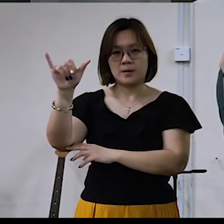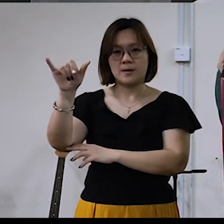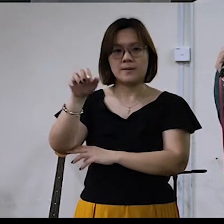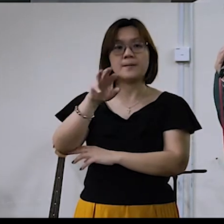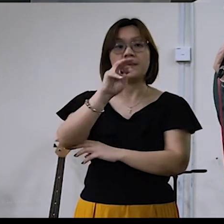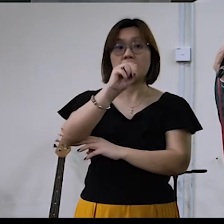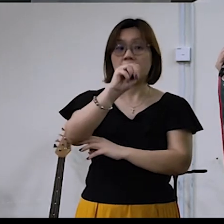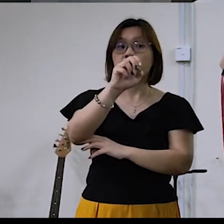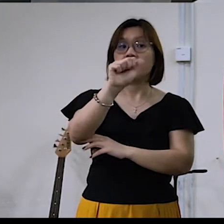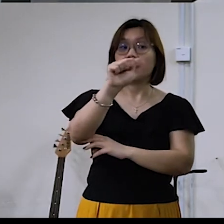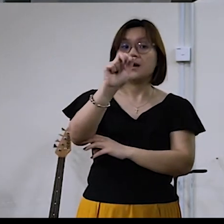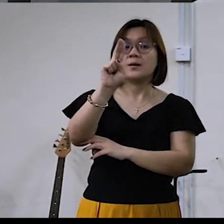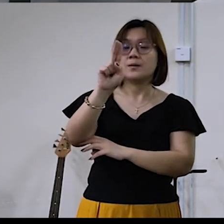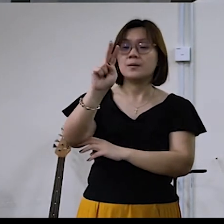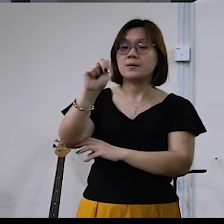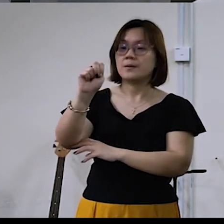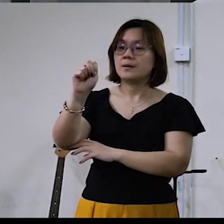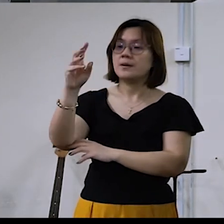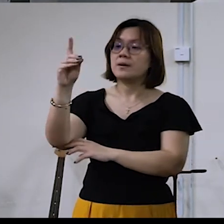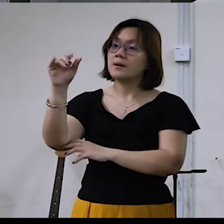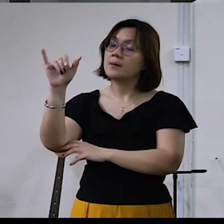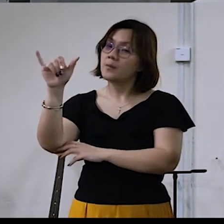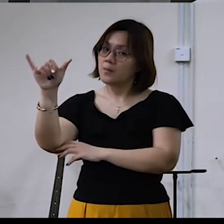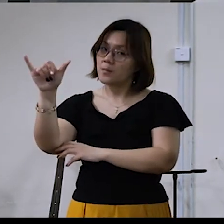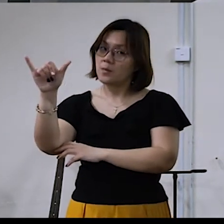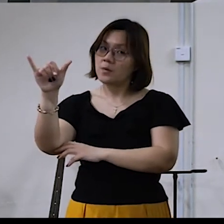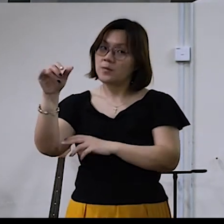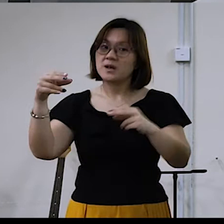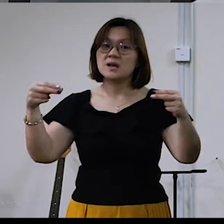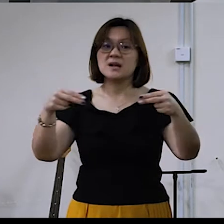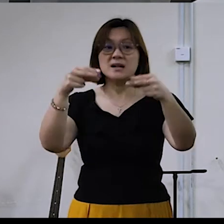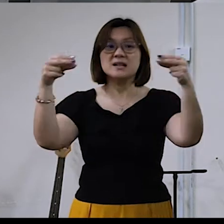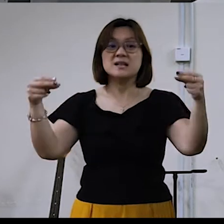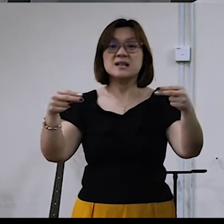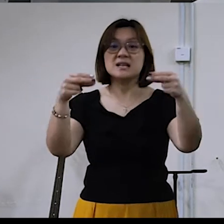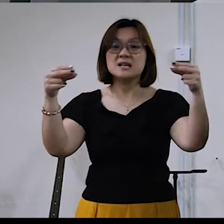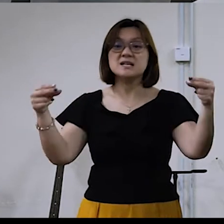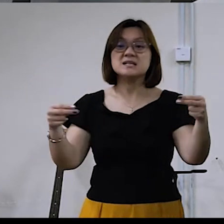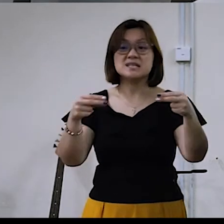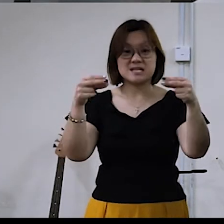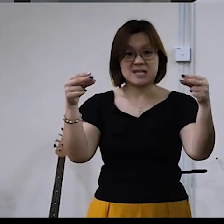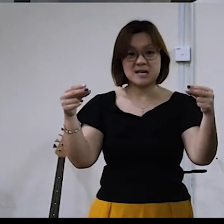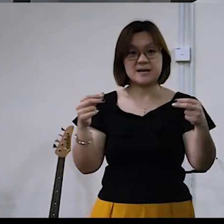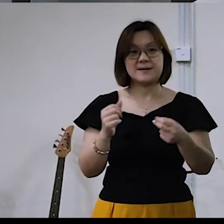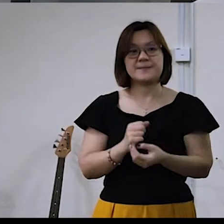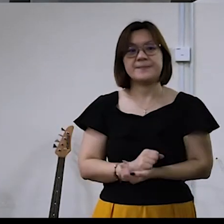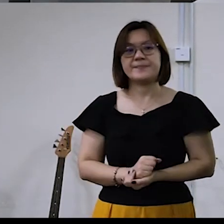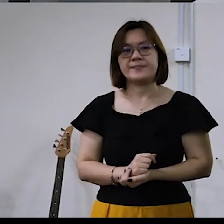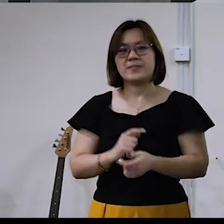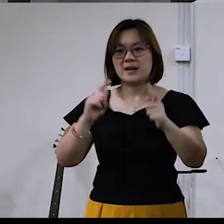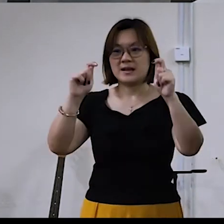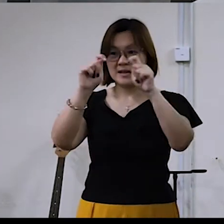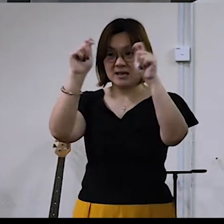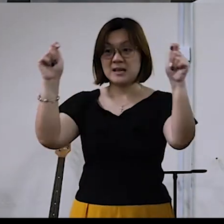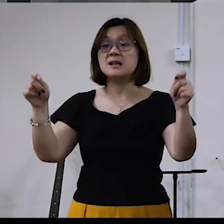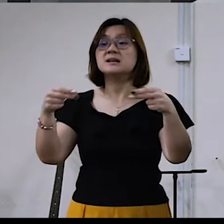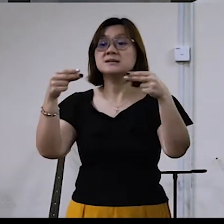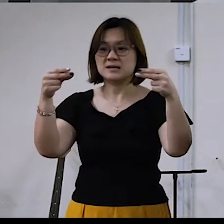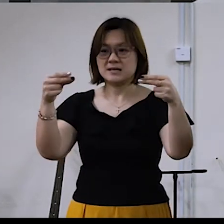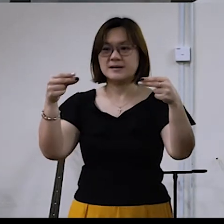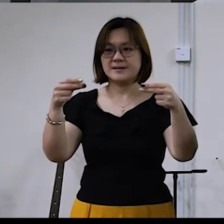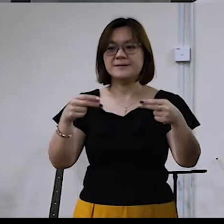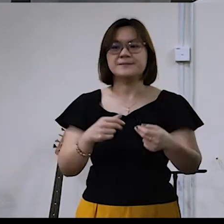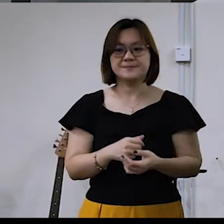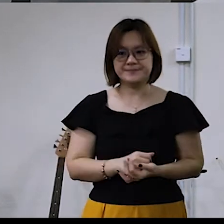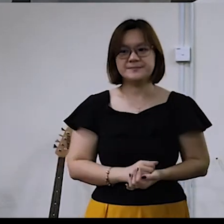as M-A-U-N-D-Y. So those who went to theology school or you come from a traditional background, you'll know all this. So